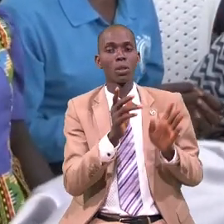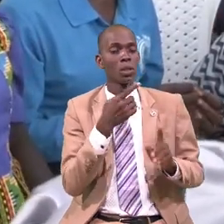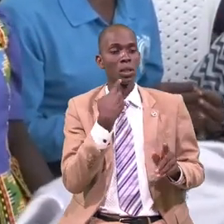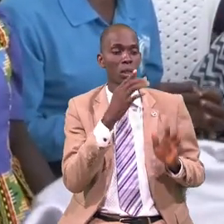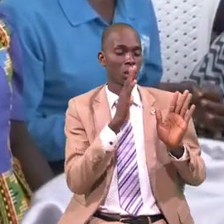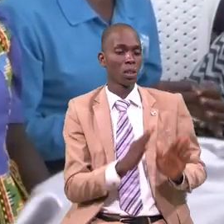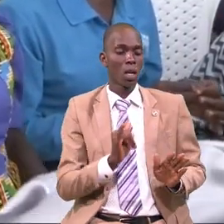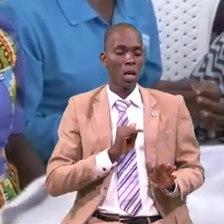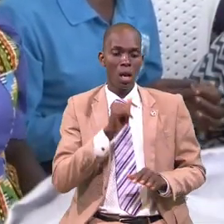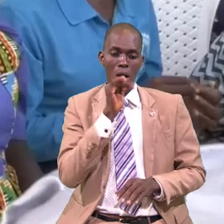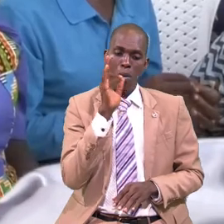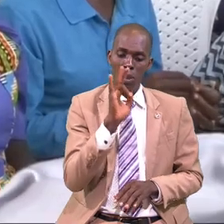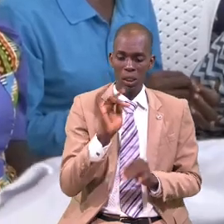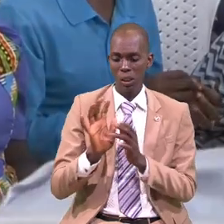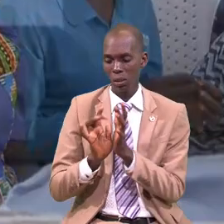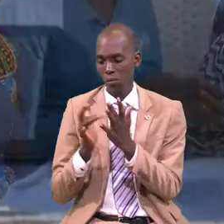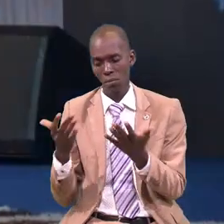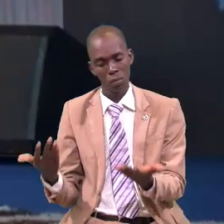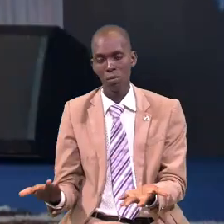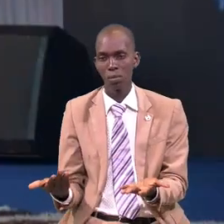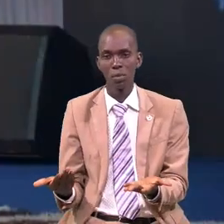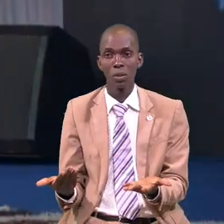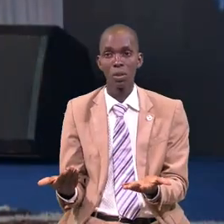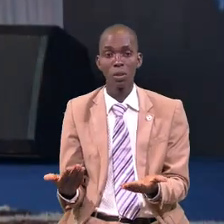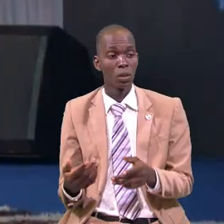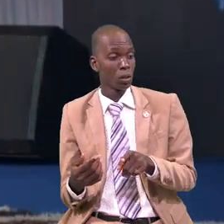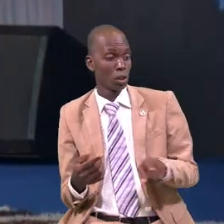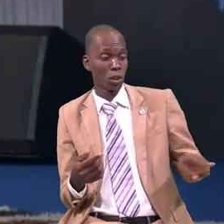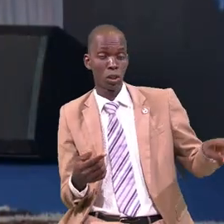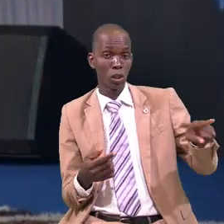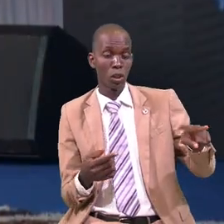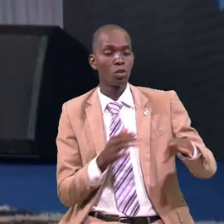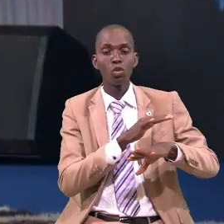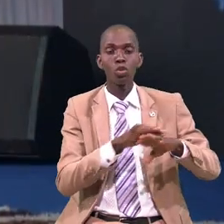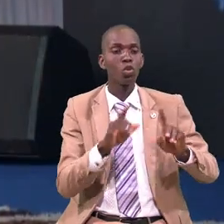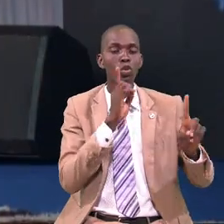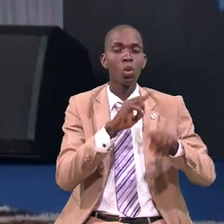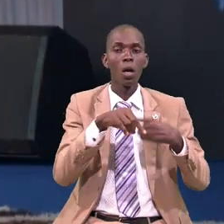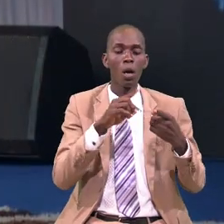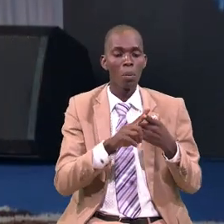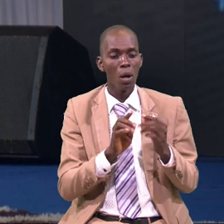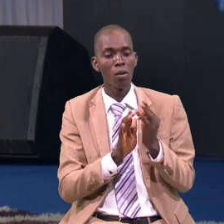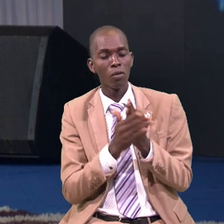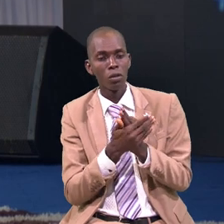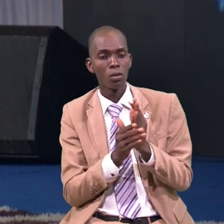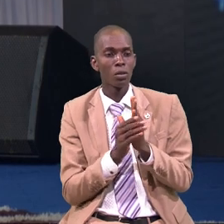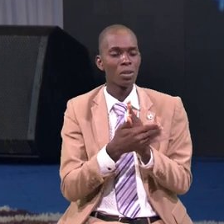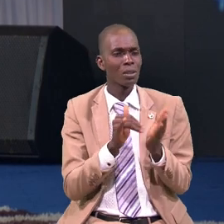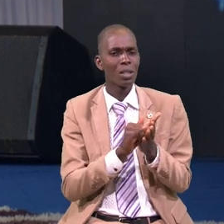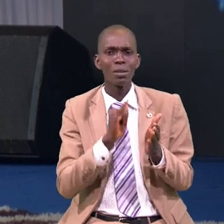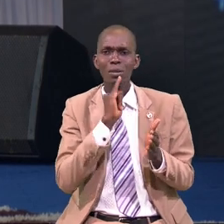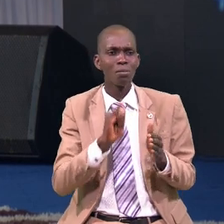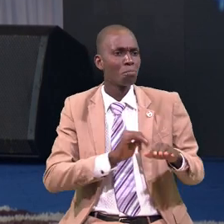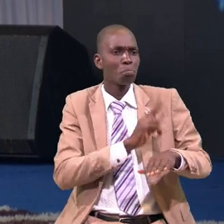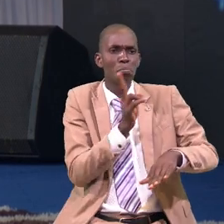I'm preaching the Bible. They don't mention fornication, adultery, that is so common in